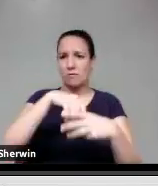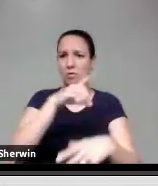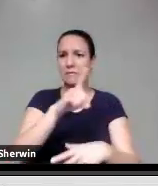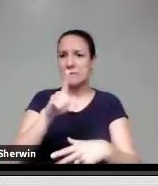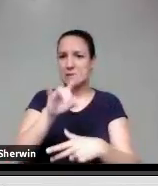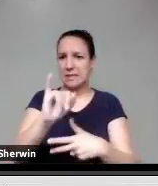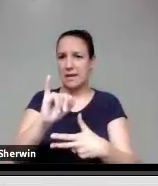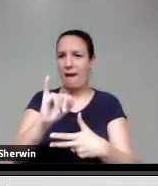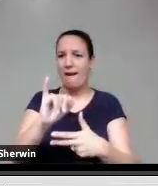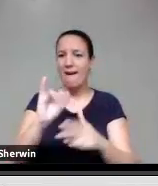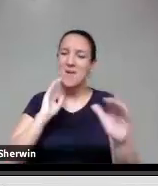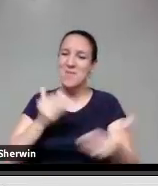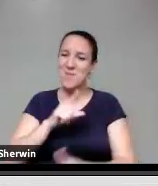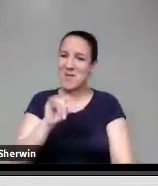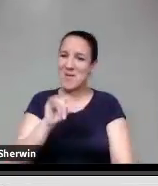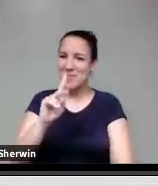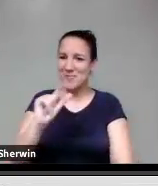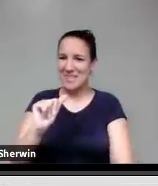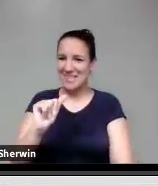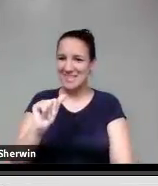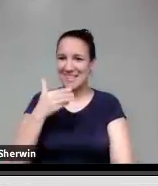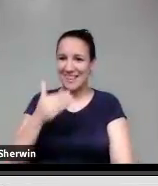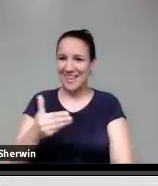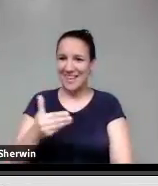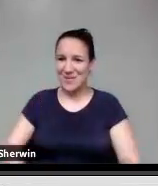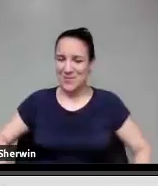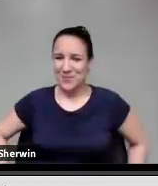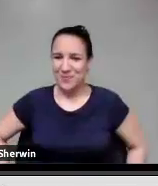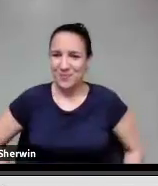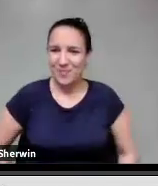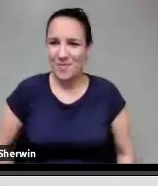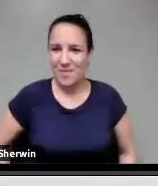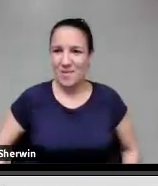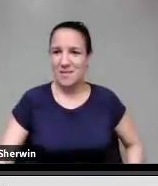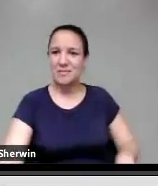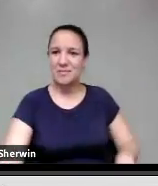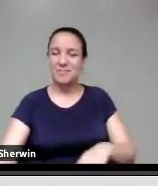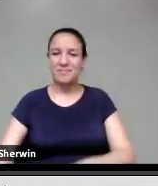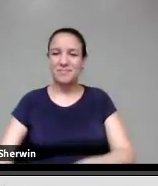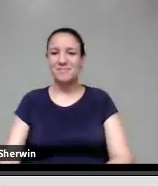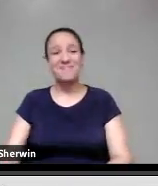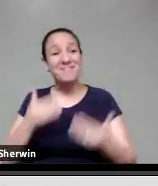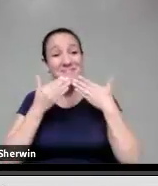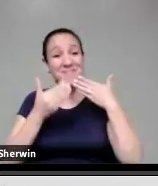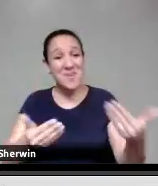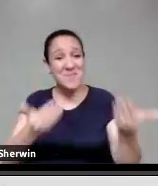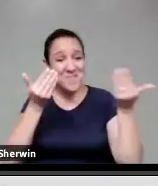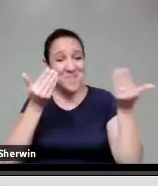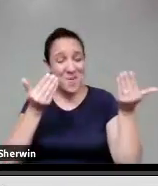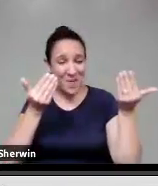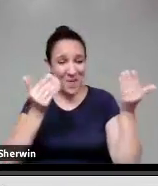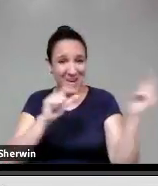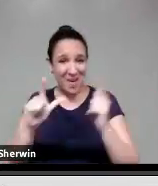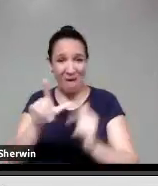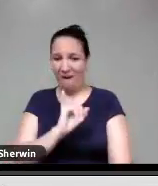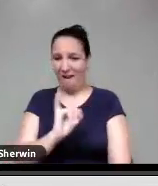welcome Linda and enjoy her webinar this morning. Linda? Thank you so much, Aaron, and welcome everybody today to I is